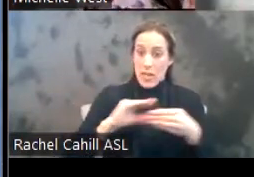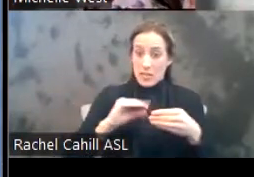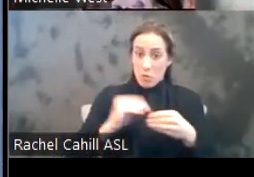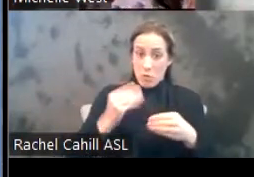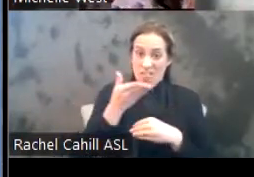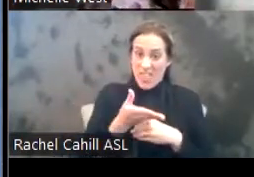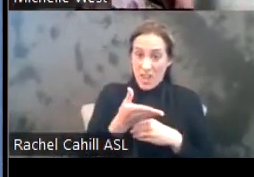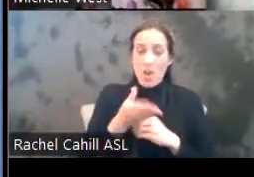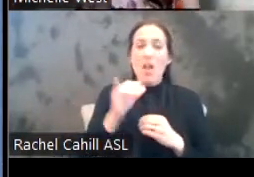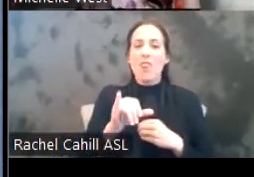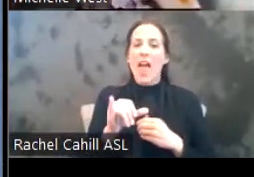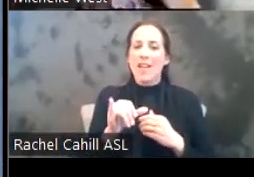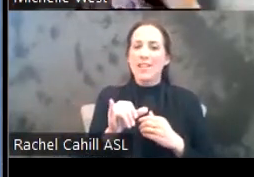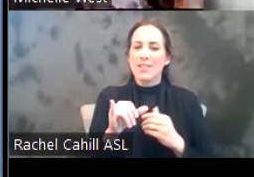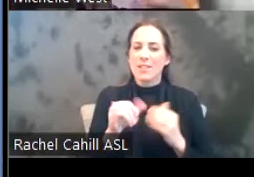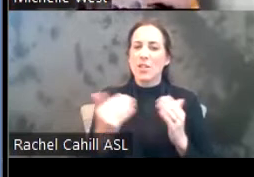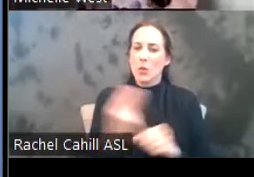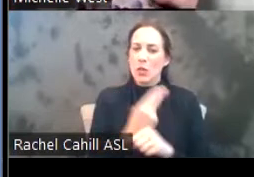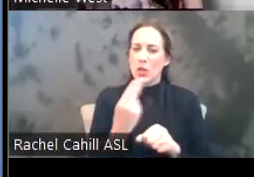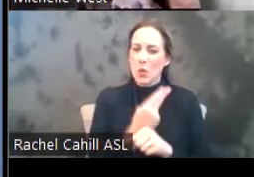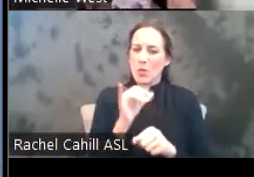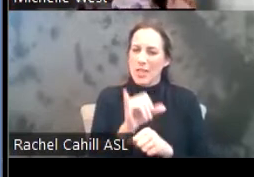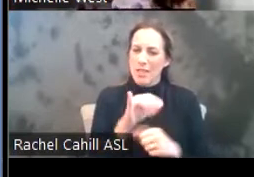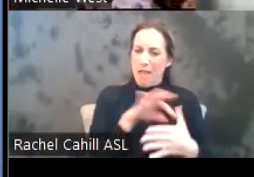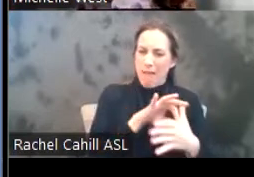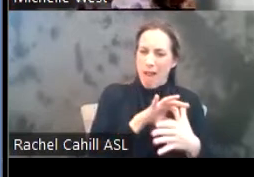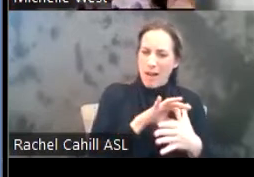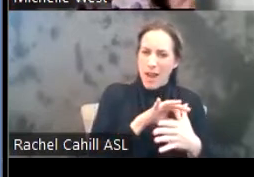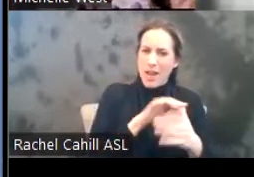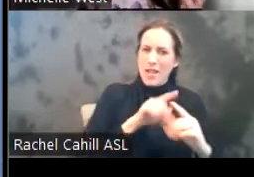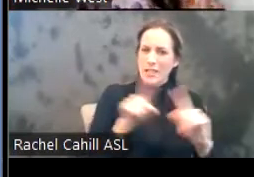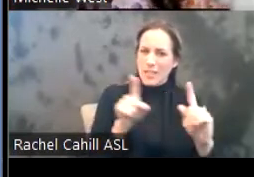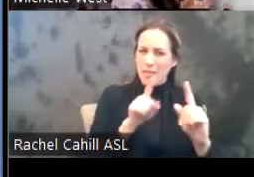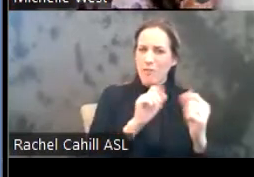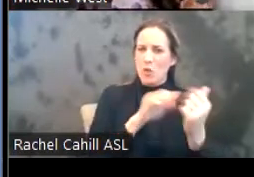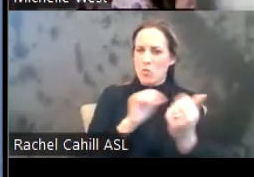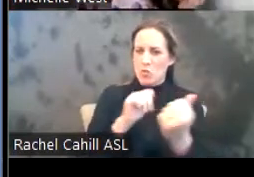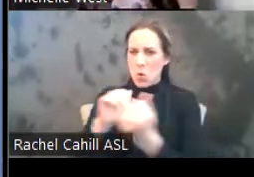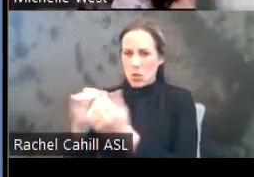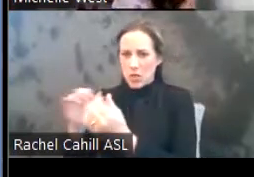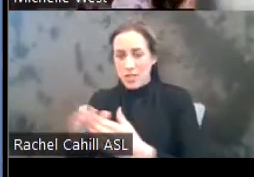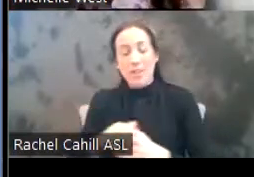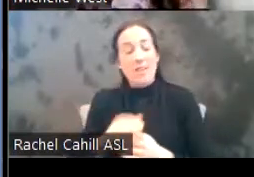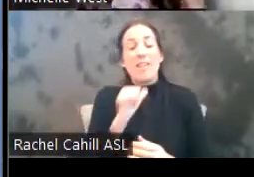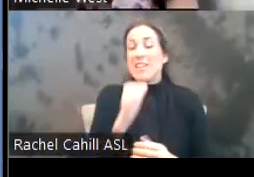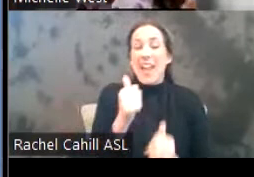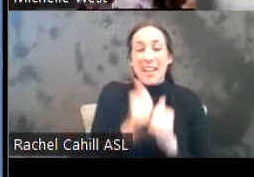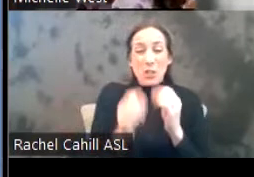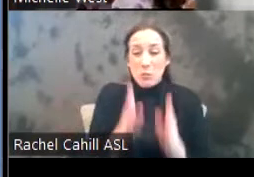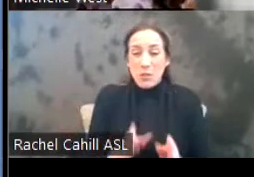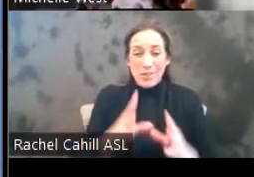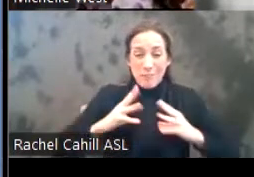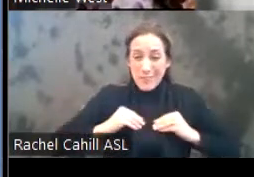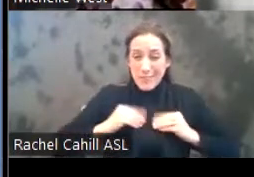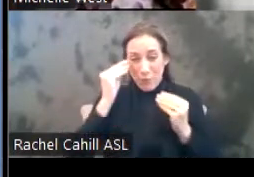what repurposing is. You're using the same content in different ways. And it's because not everybody consumes information through the same avenues.